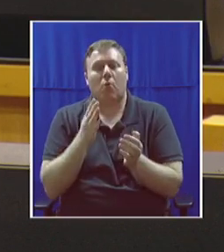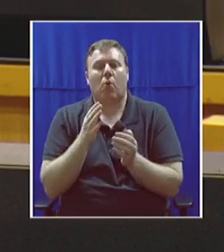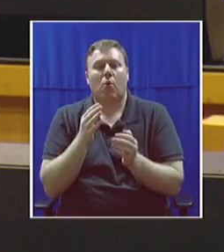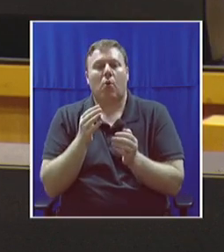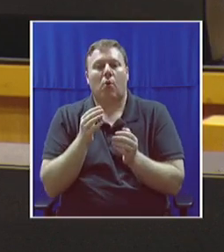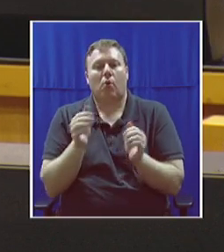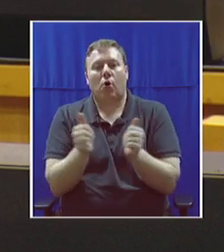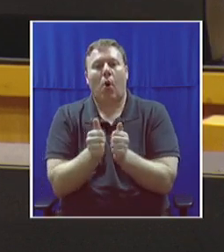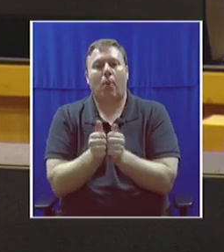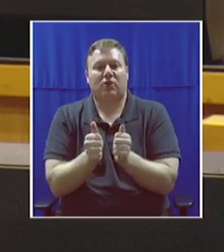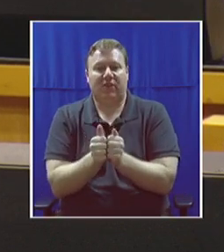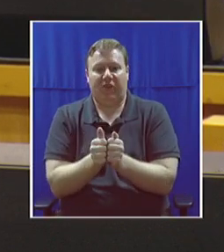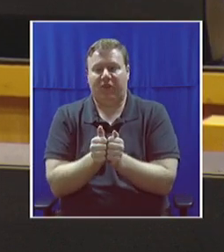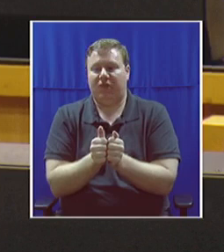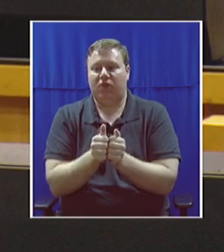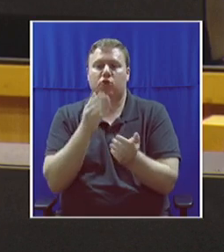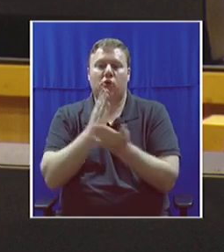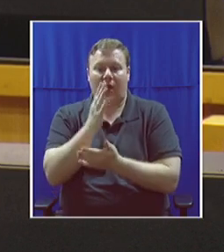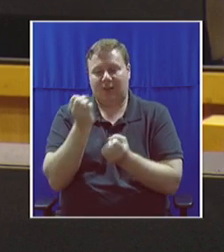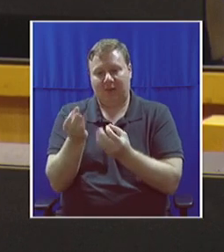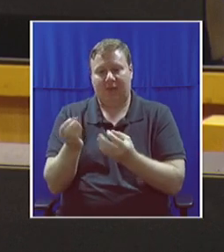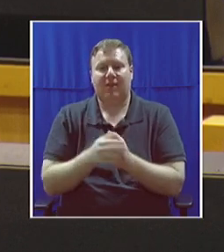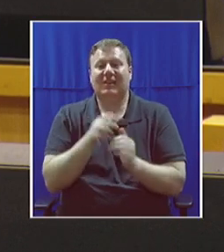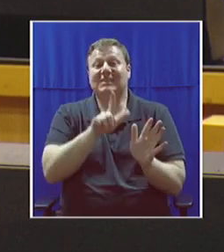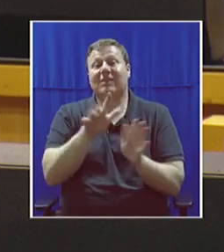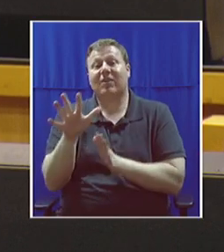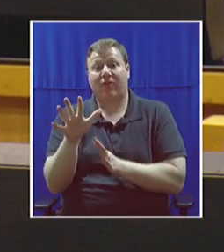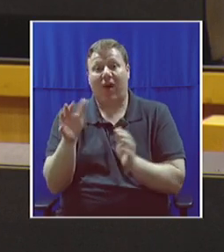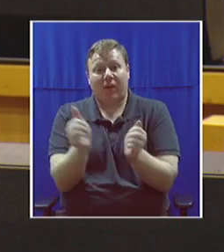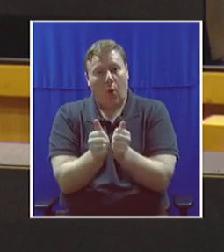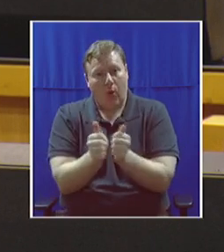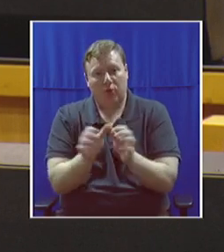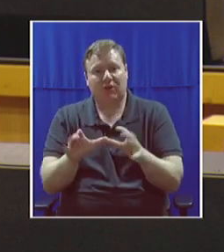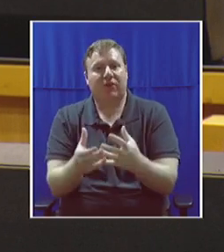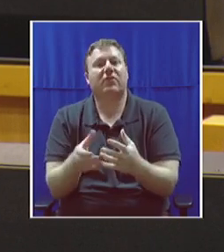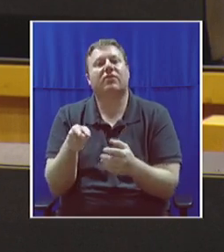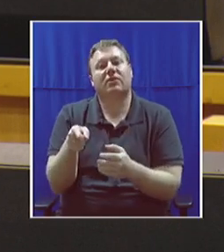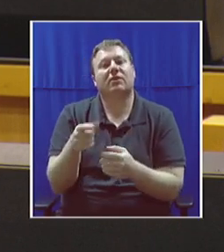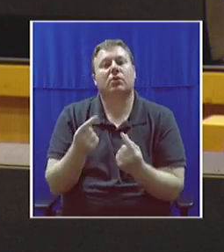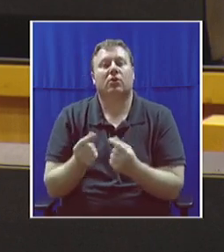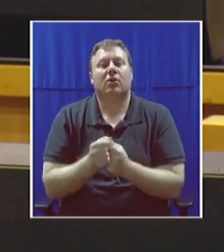rights there are 75 cooperatives involved involving